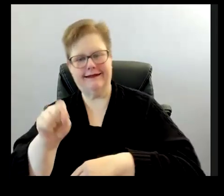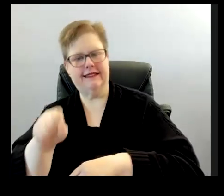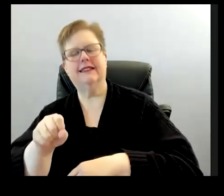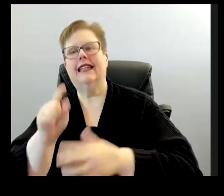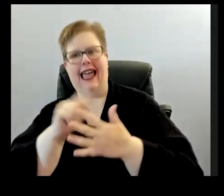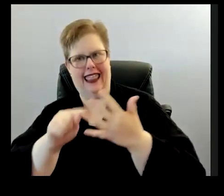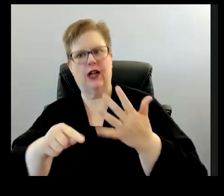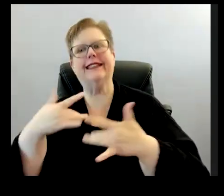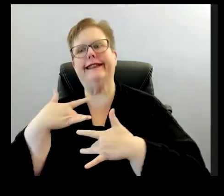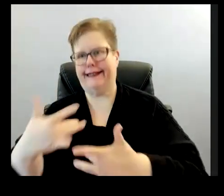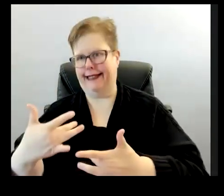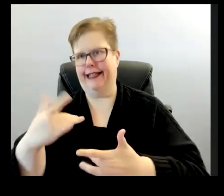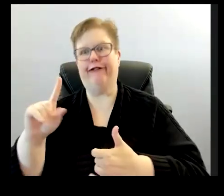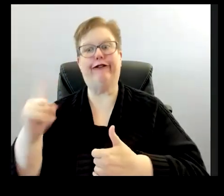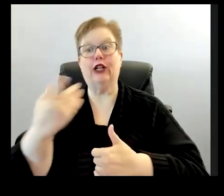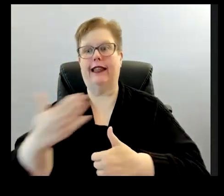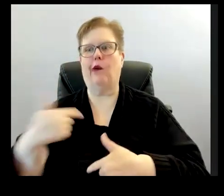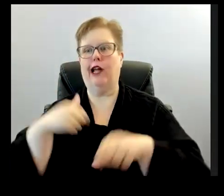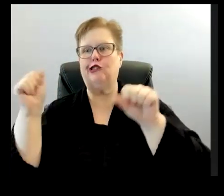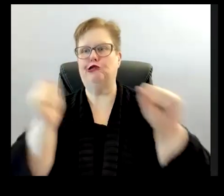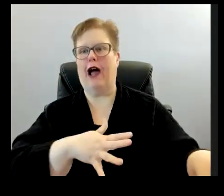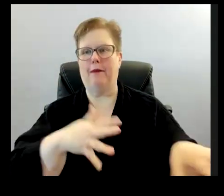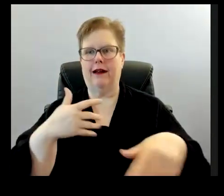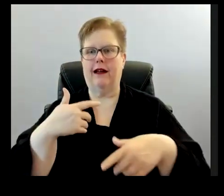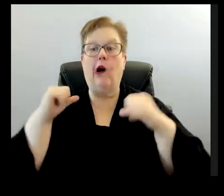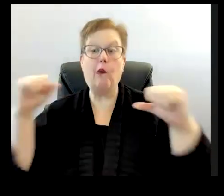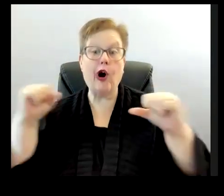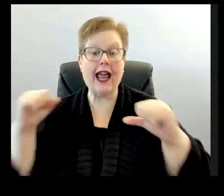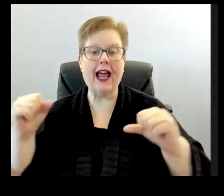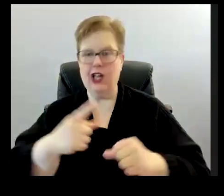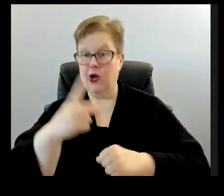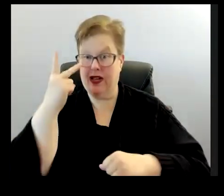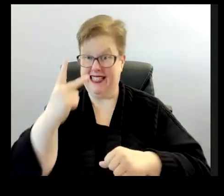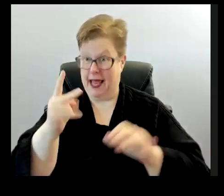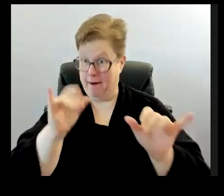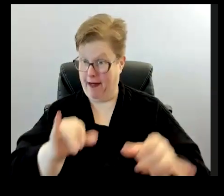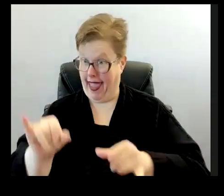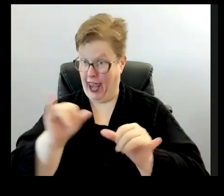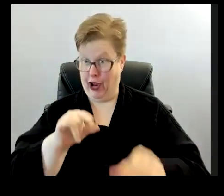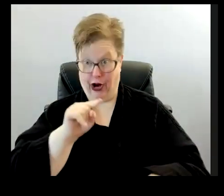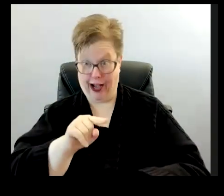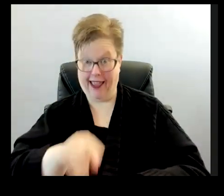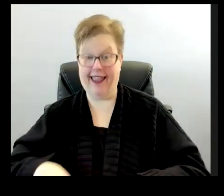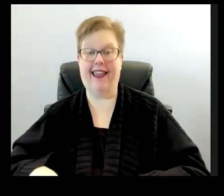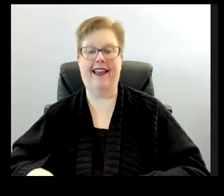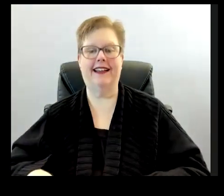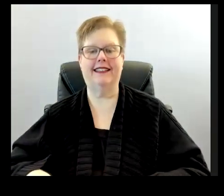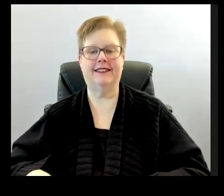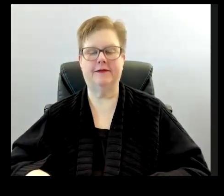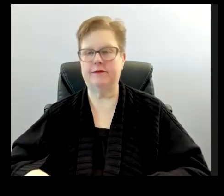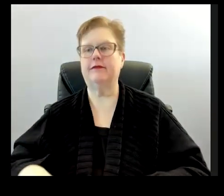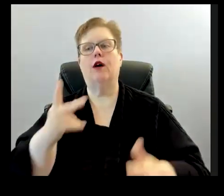Those things tend to be some of the first things we get rid of, right? Working out. Do you guys see a pattern here?